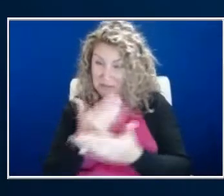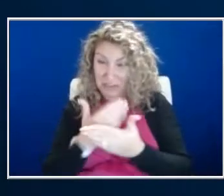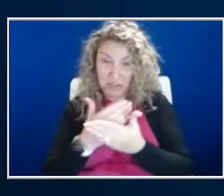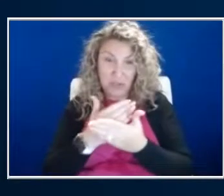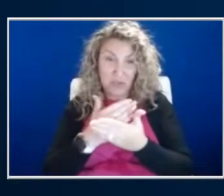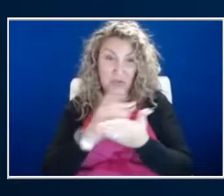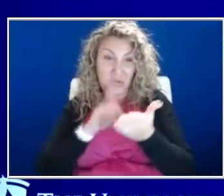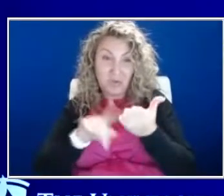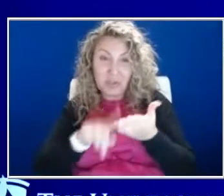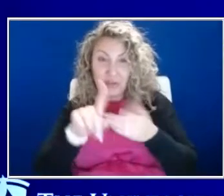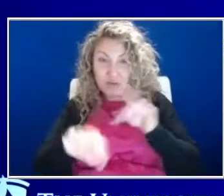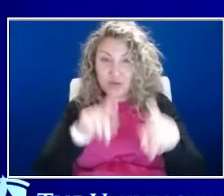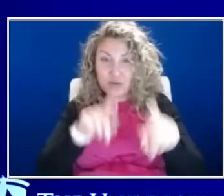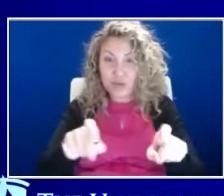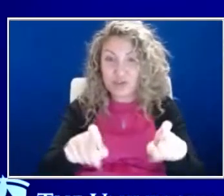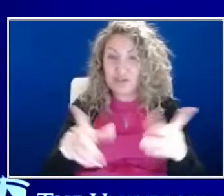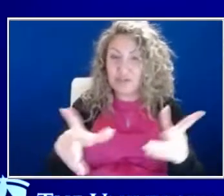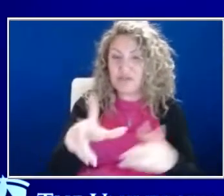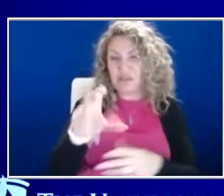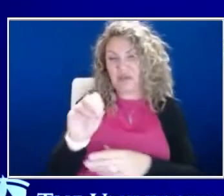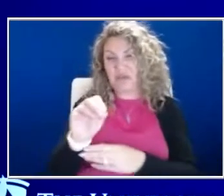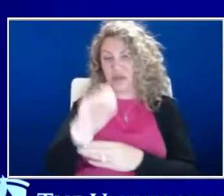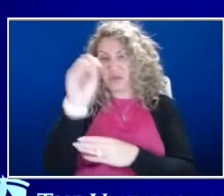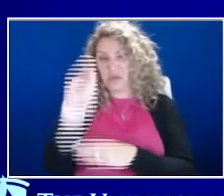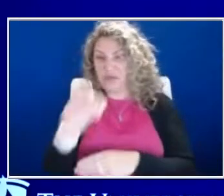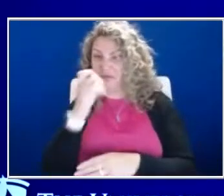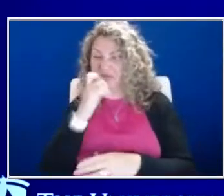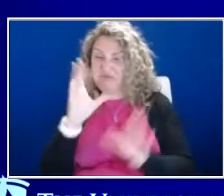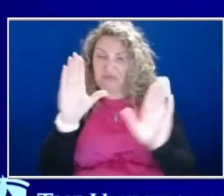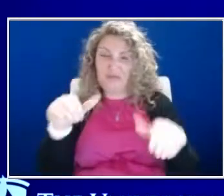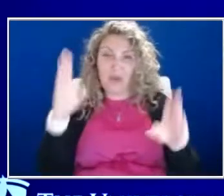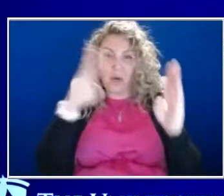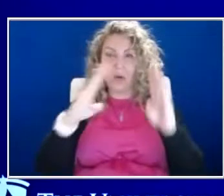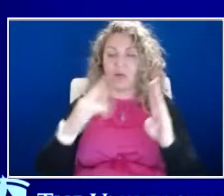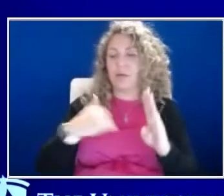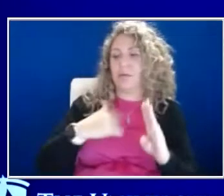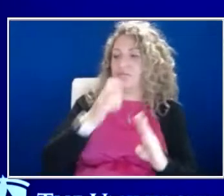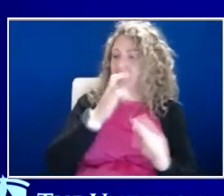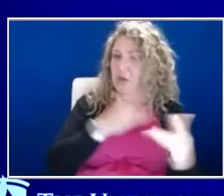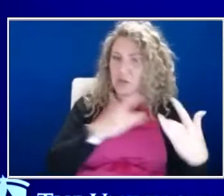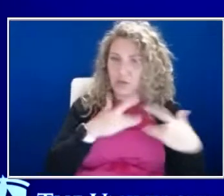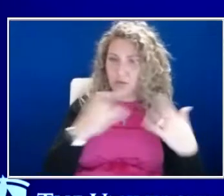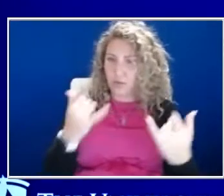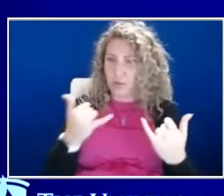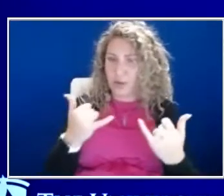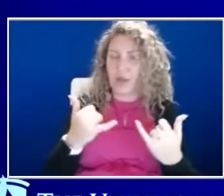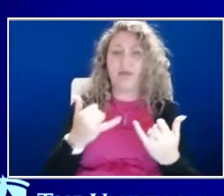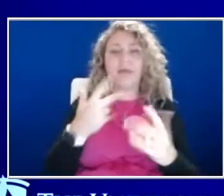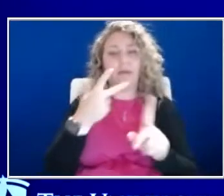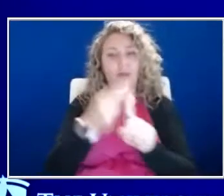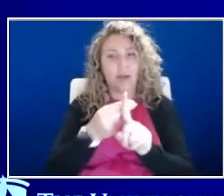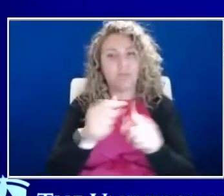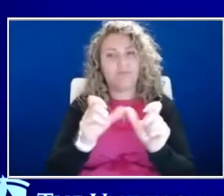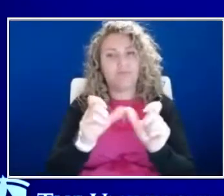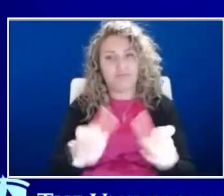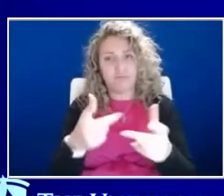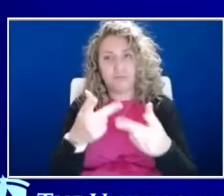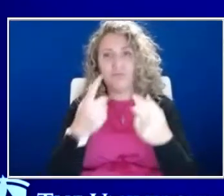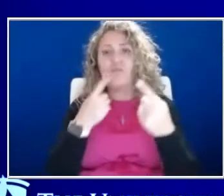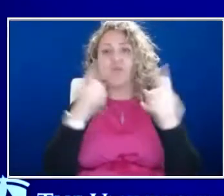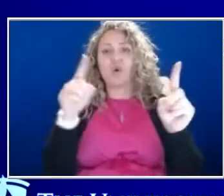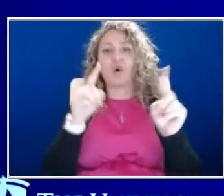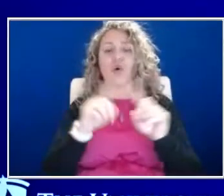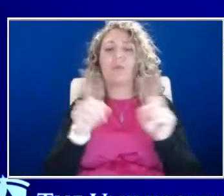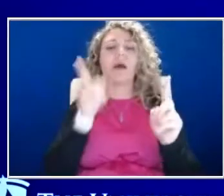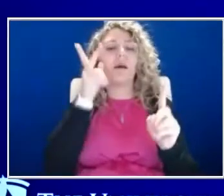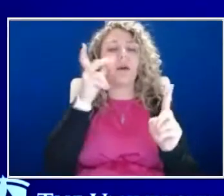Yeah, I'm not too concerned right now. Again, I think we have the vaccines that continue to work. Remember, really what we hear about in